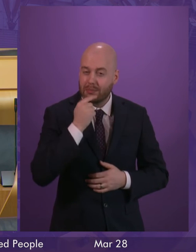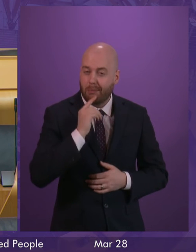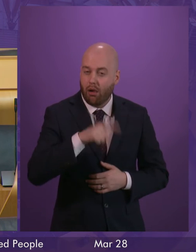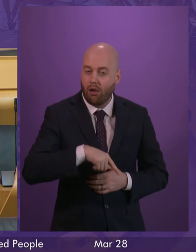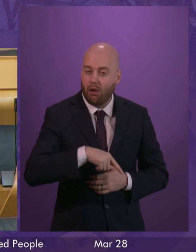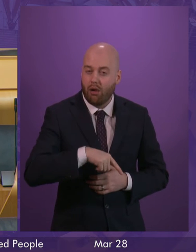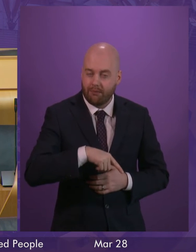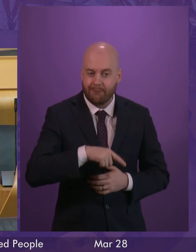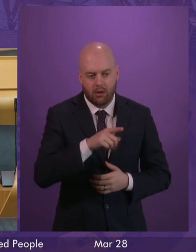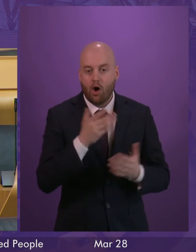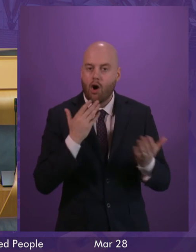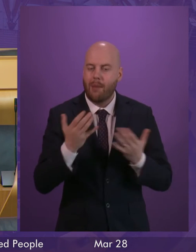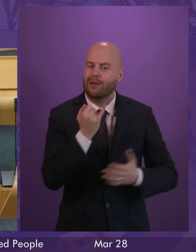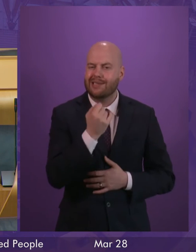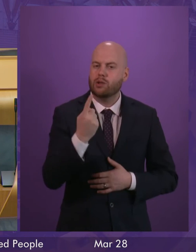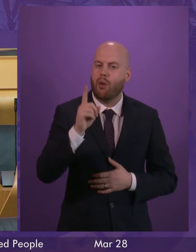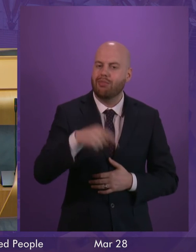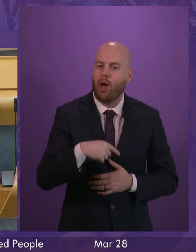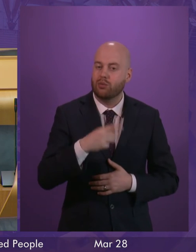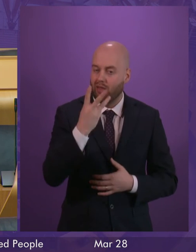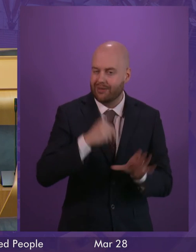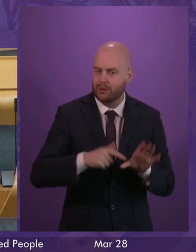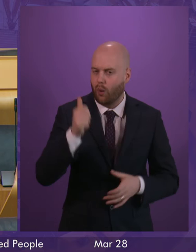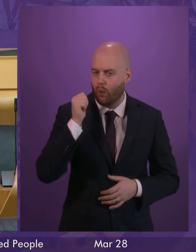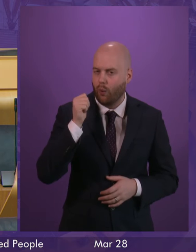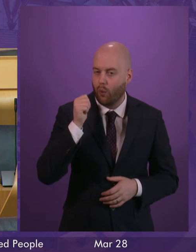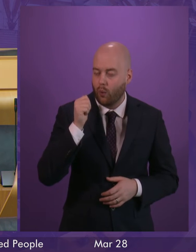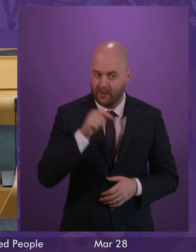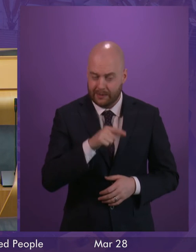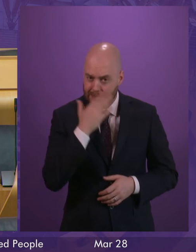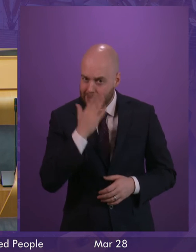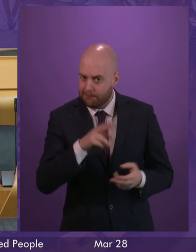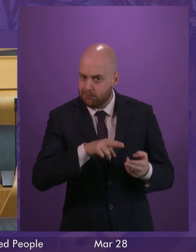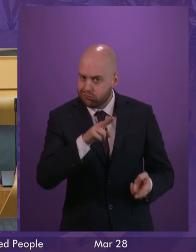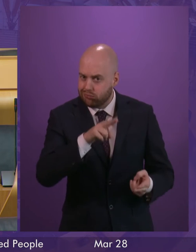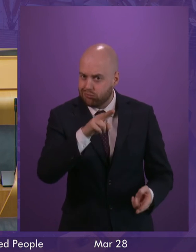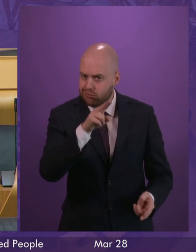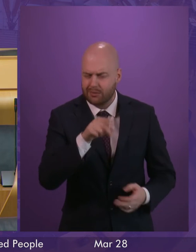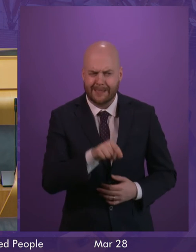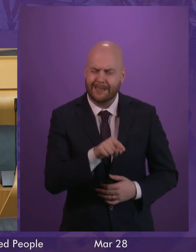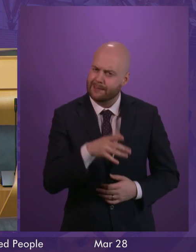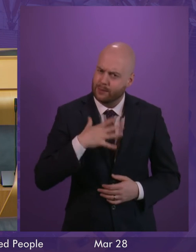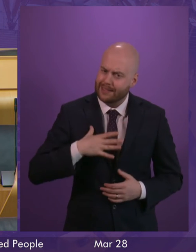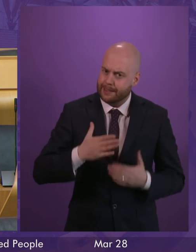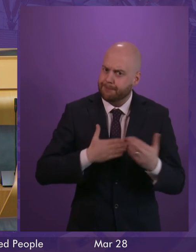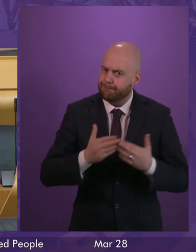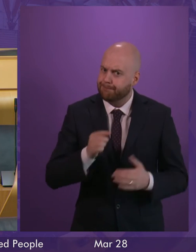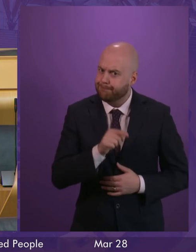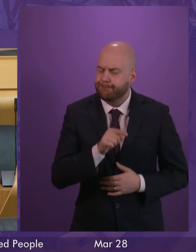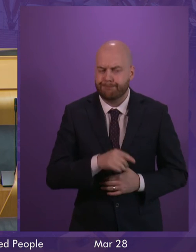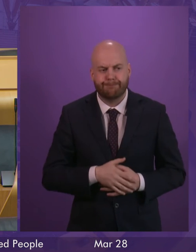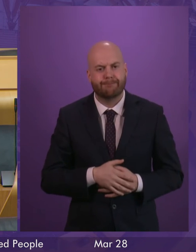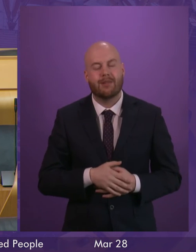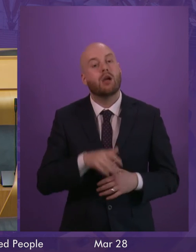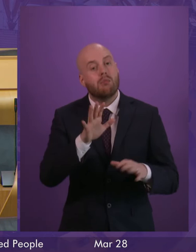,000 three years ago. This is a worrying trend that needs to be addressed immediately. With that said, I referred earlier to good